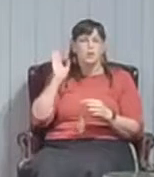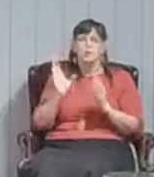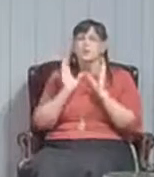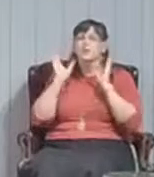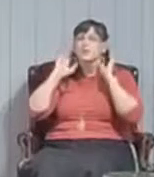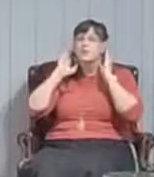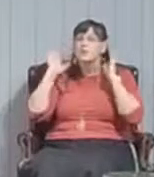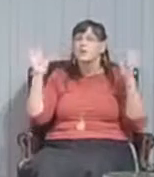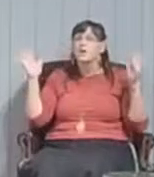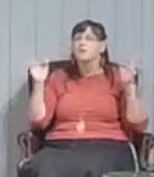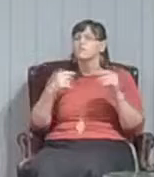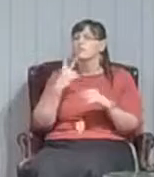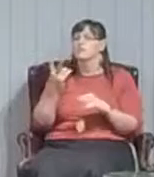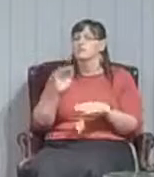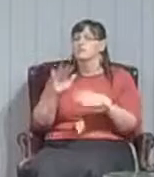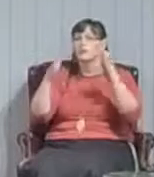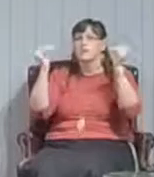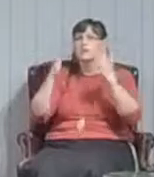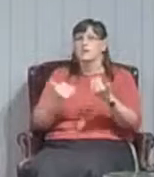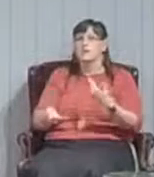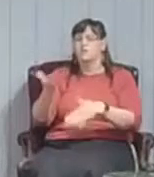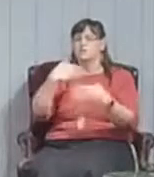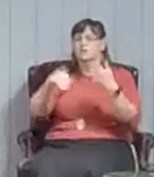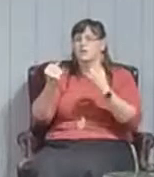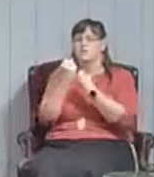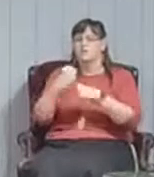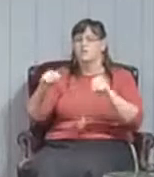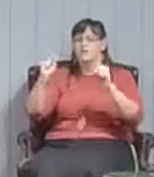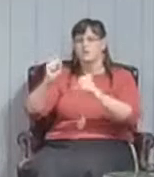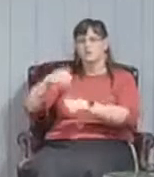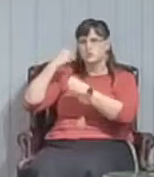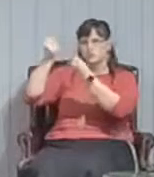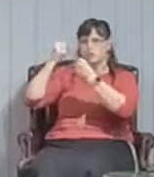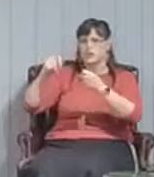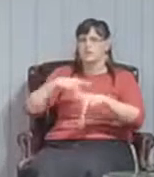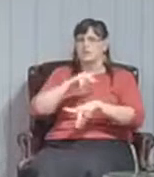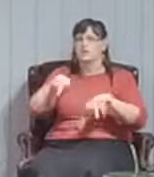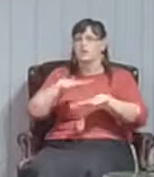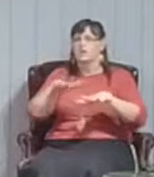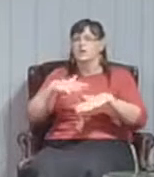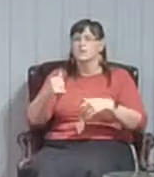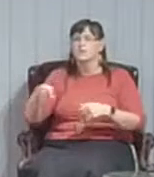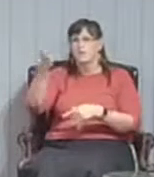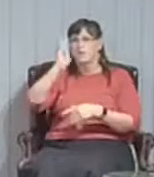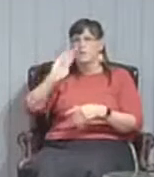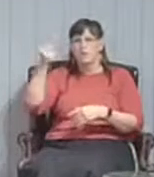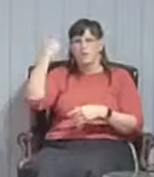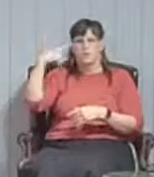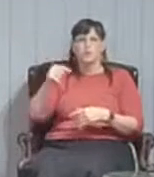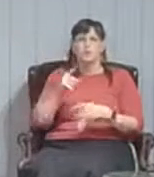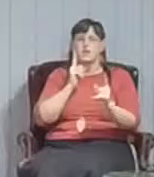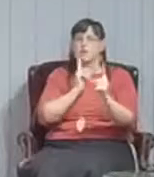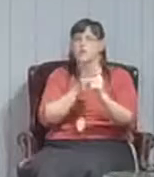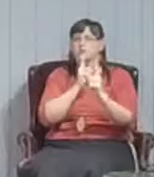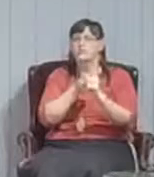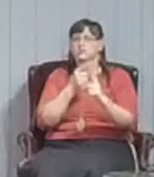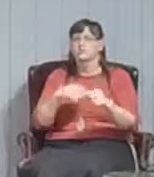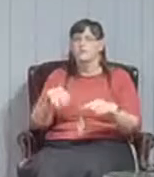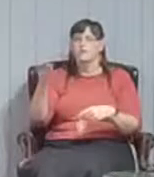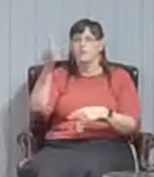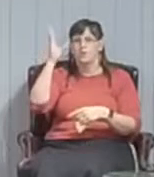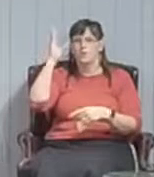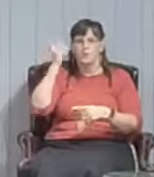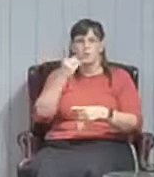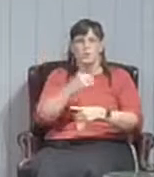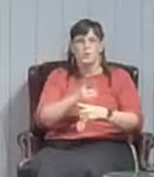in heaven, now has come salvation and strength and the kingdom of our God and the power of his Christ. For the accuser of our brethren is cast